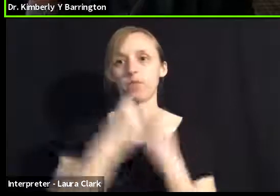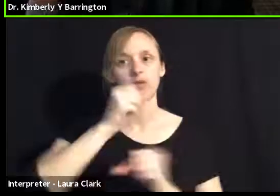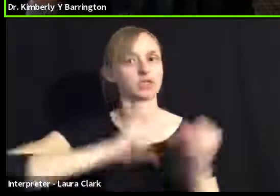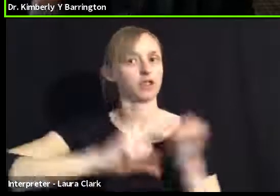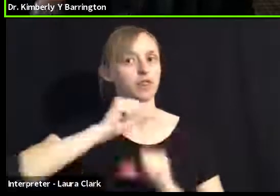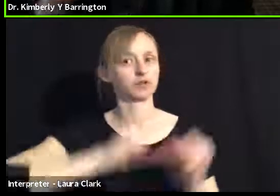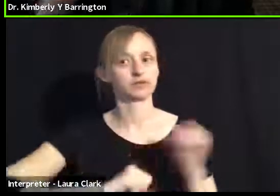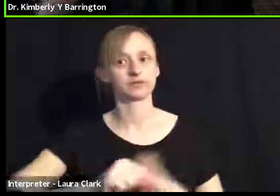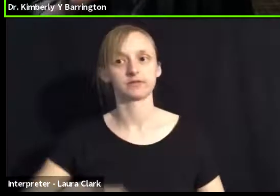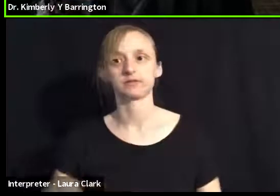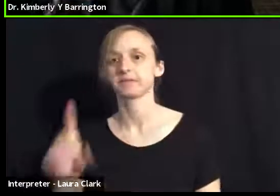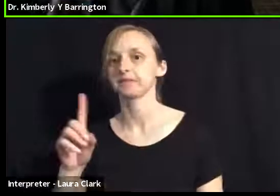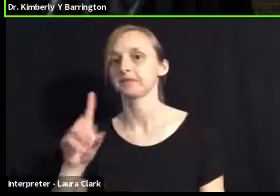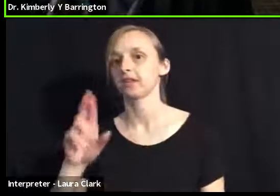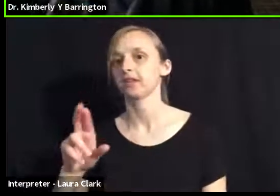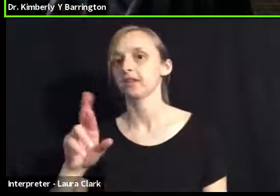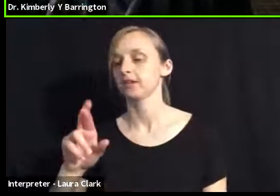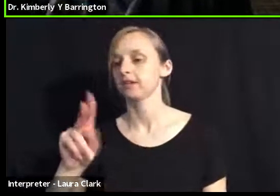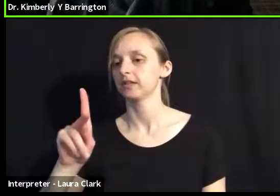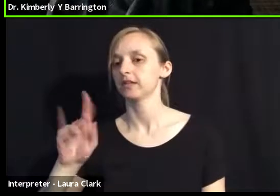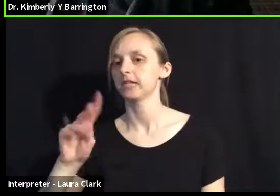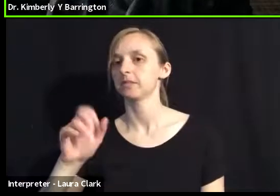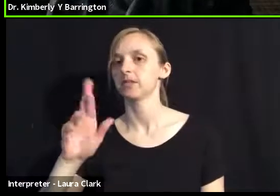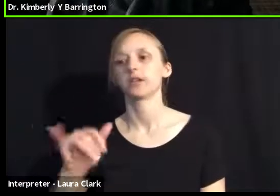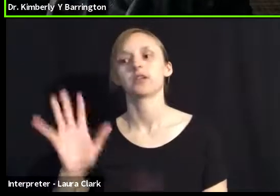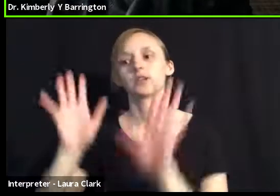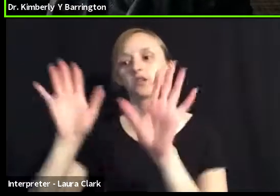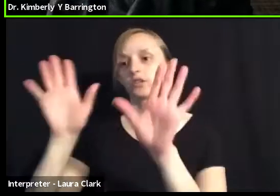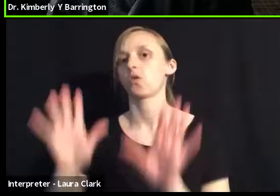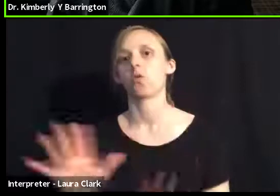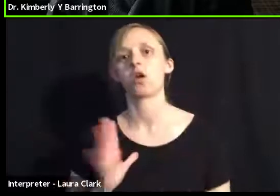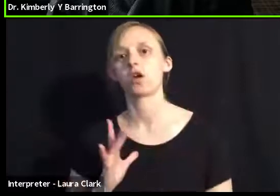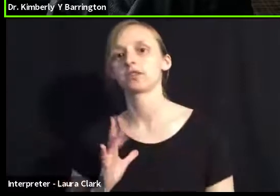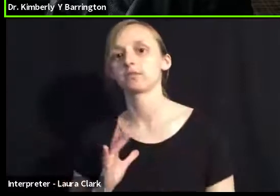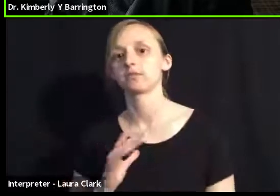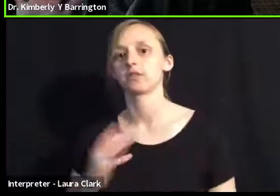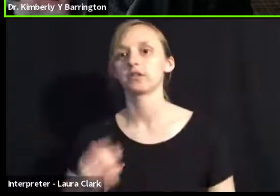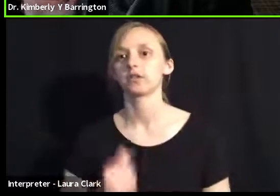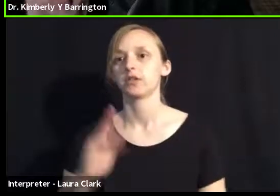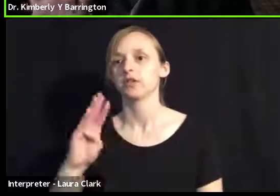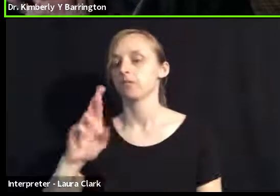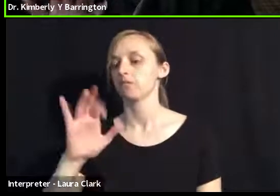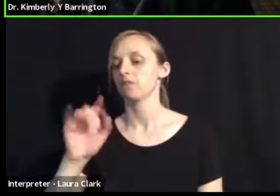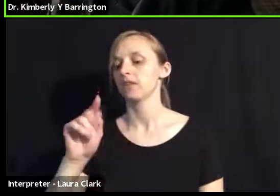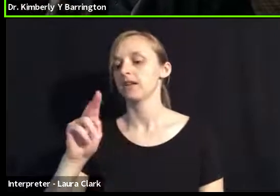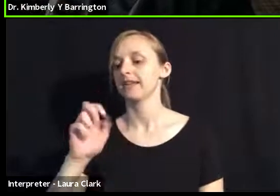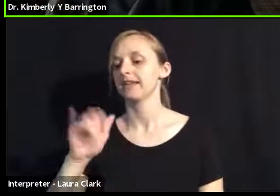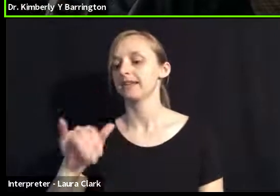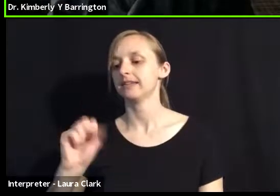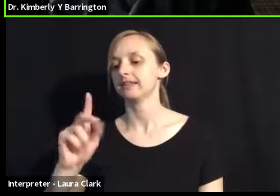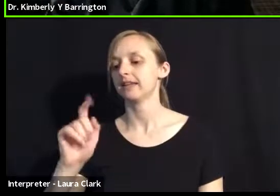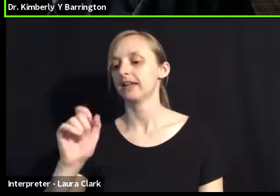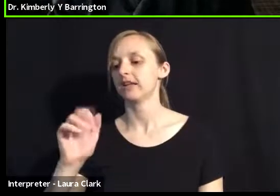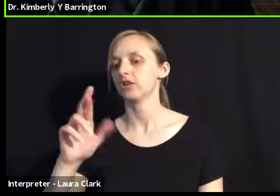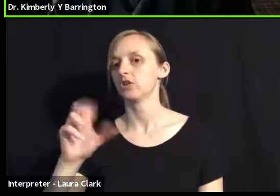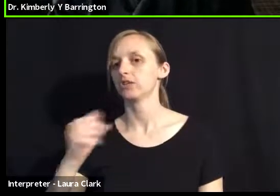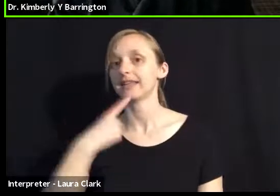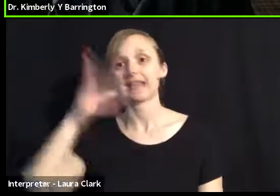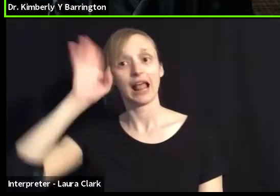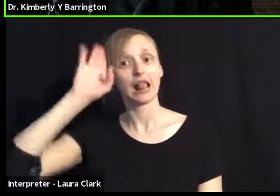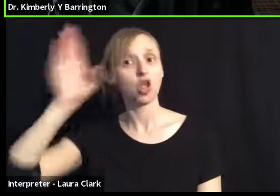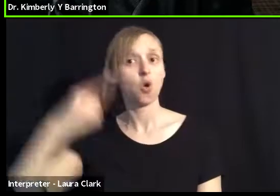Which is so awesome. So we want to talk about some of the, Brittany Sanders says, hey, we do. Shana says,